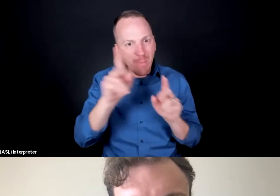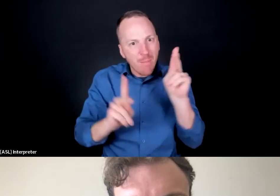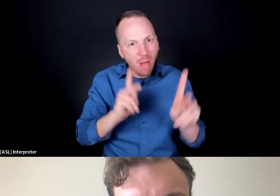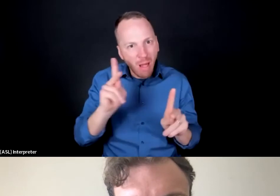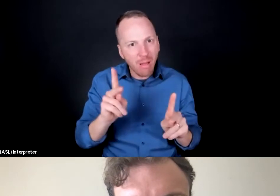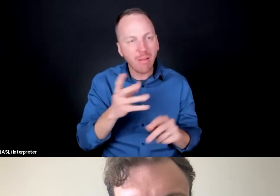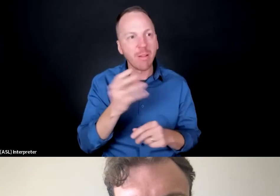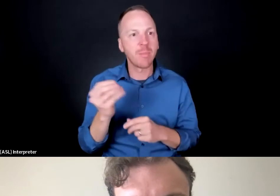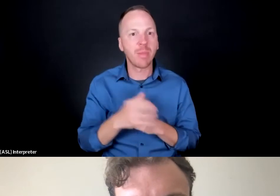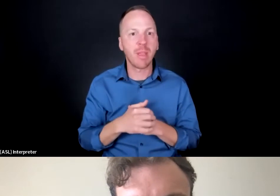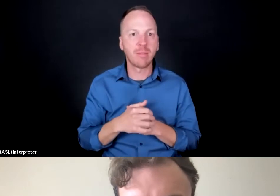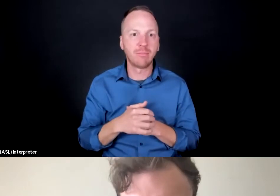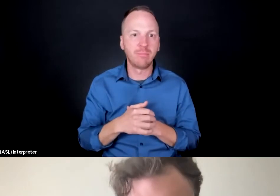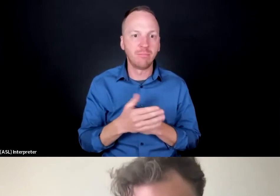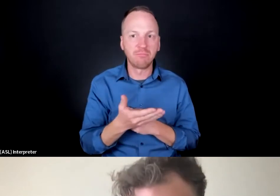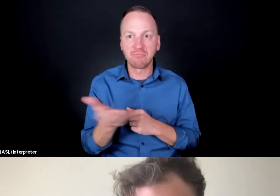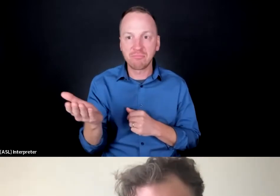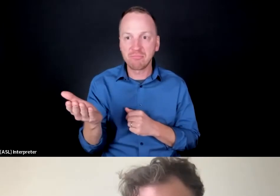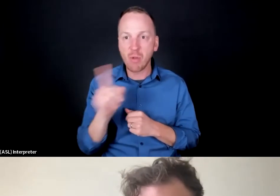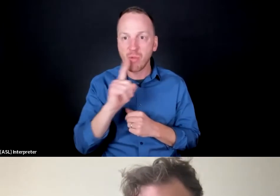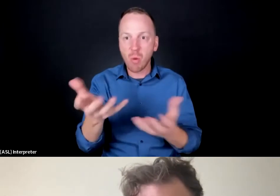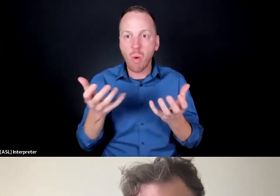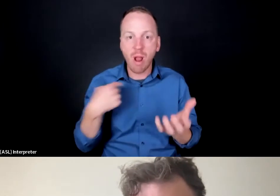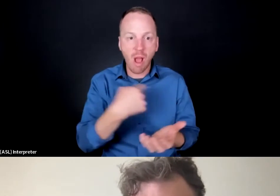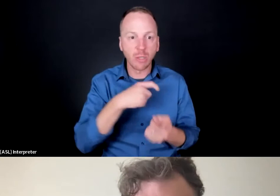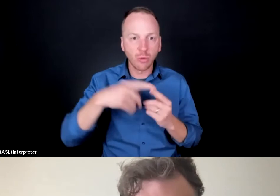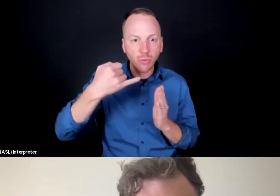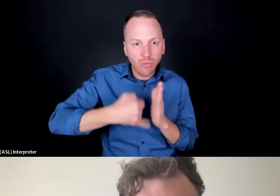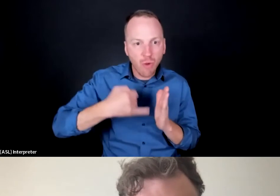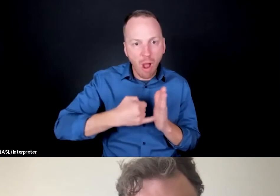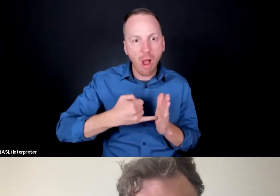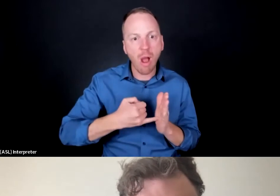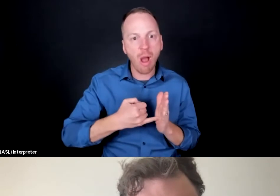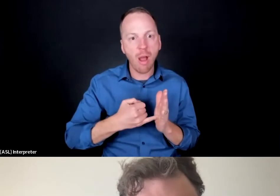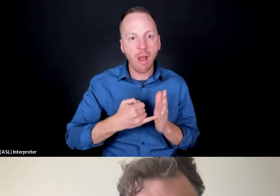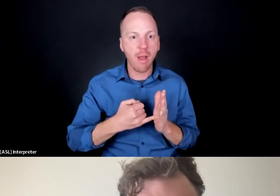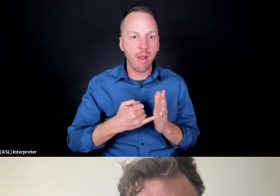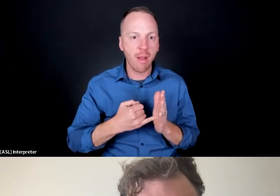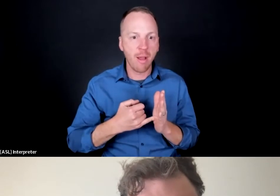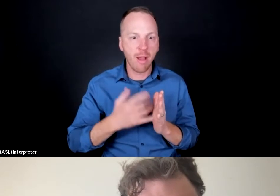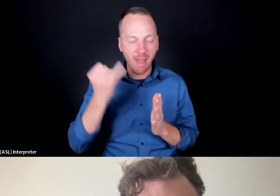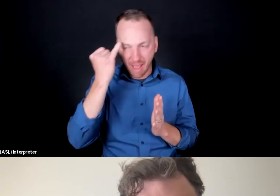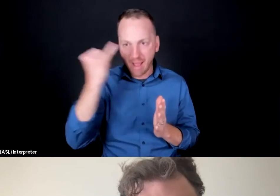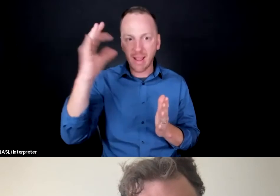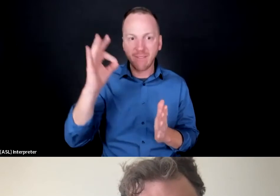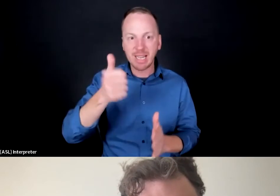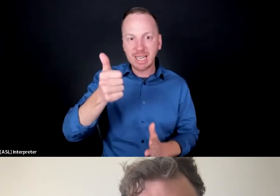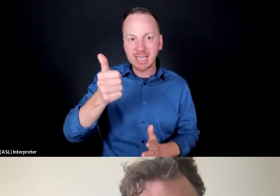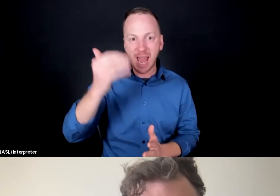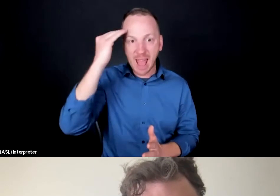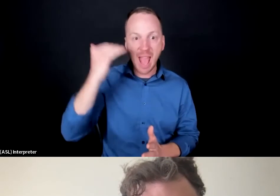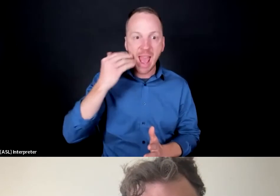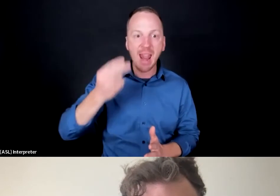and they really wanted us to be drawing this idea of the 10 head high